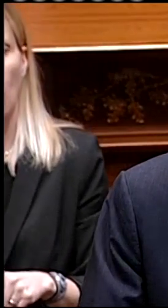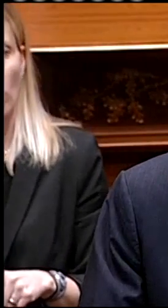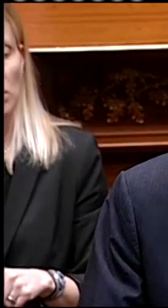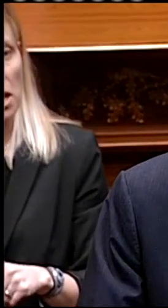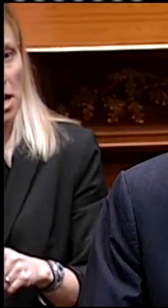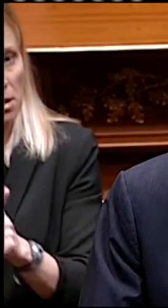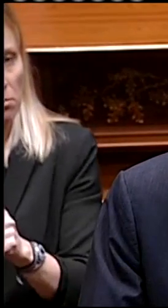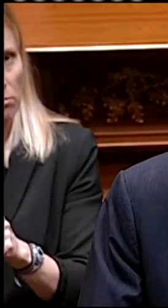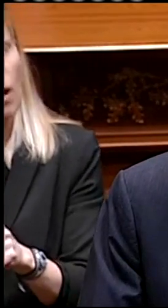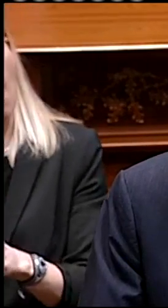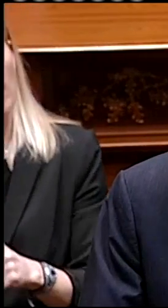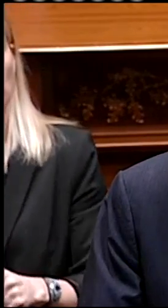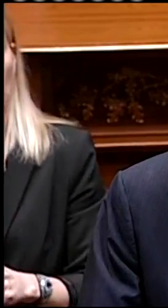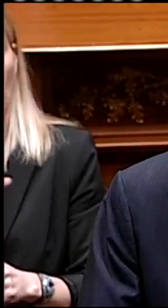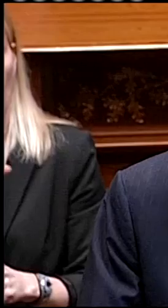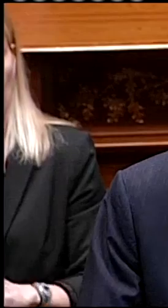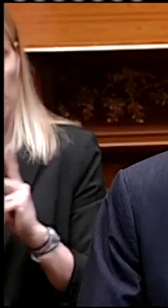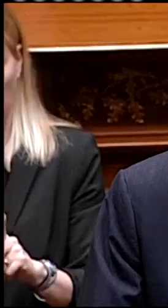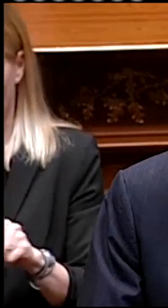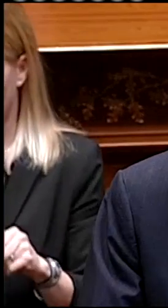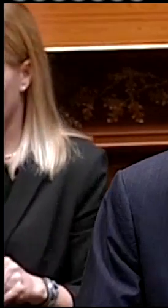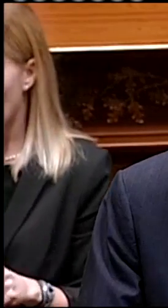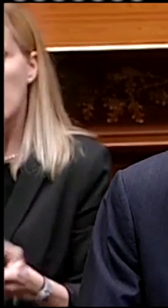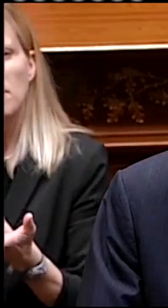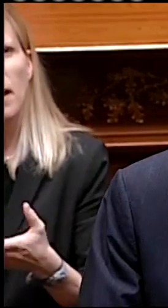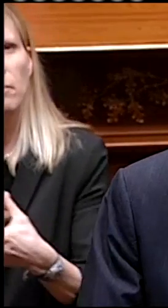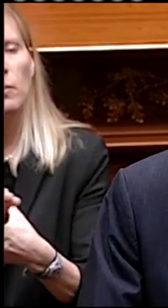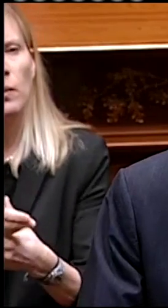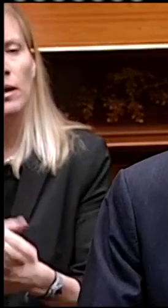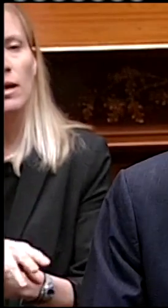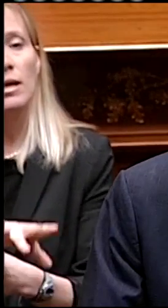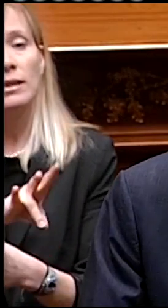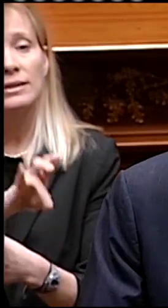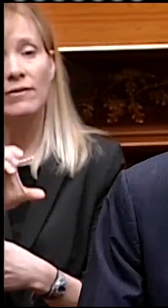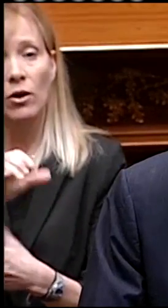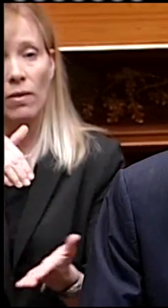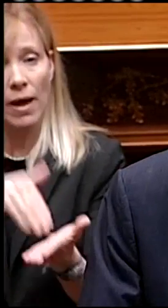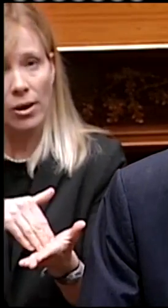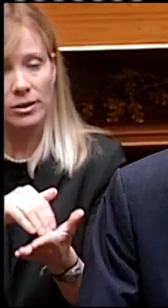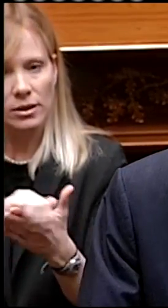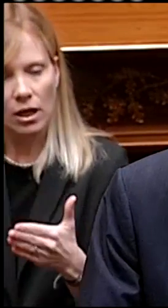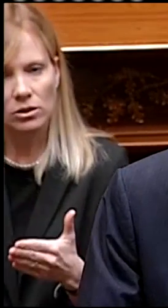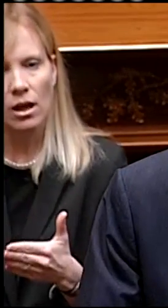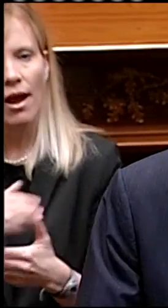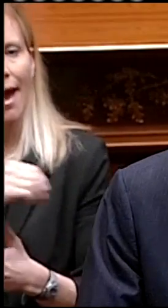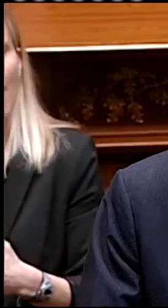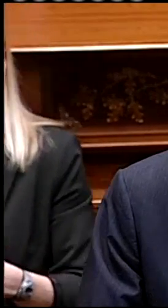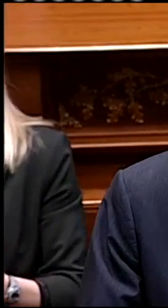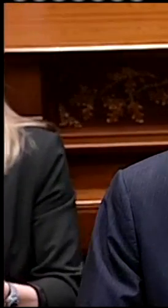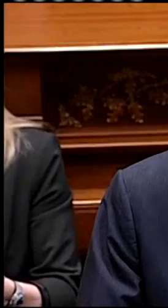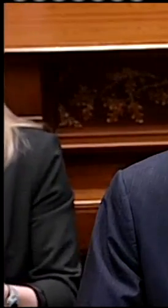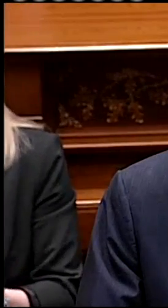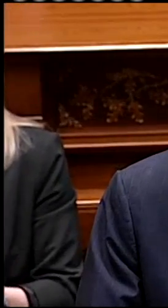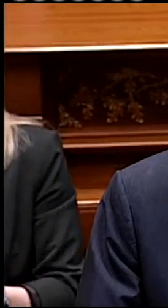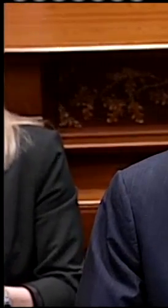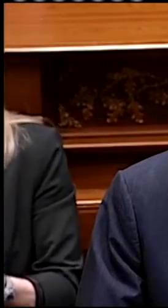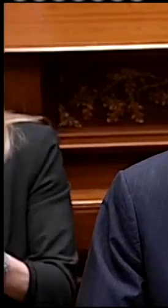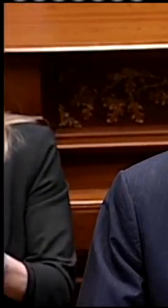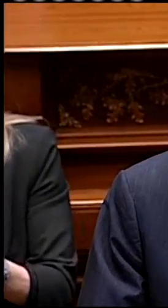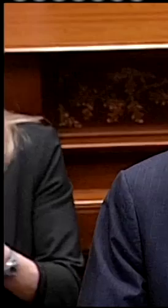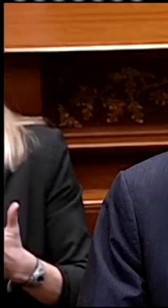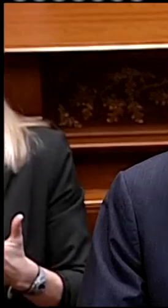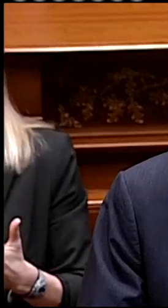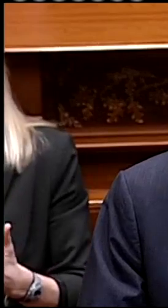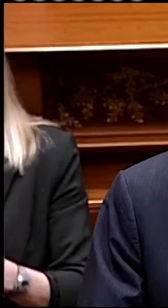people. In Illinois, it paid between $700,000 and $1.5